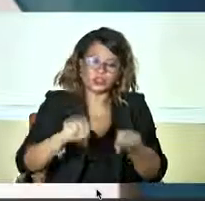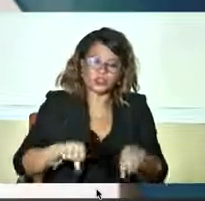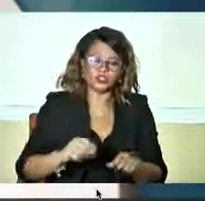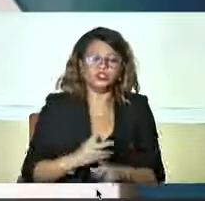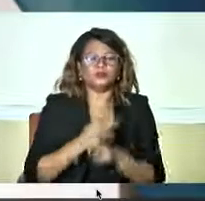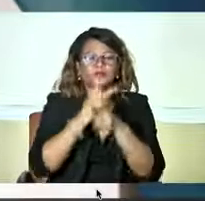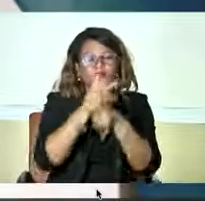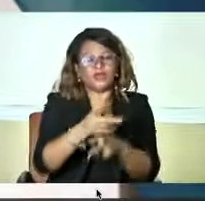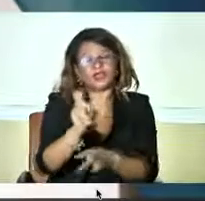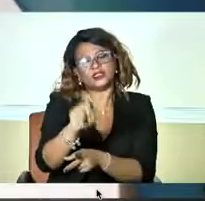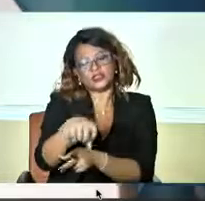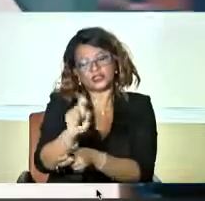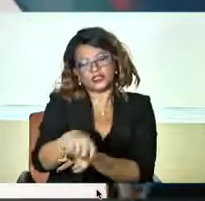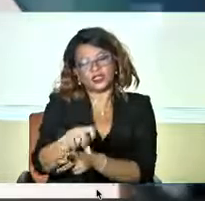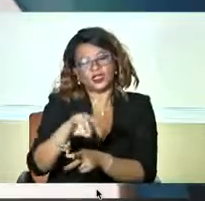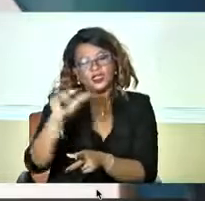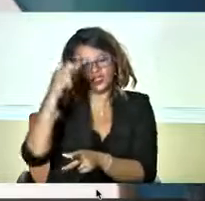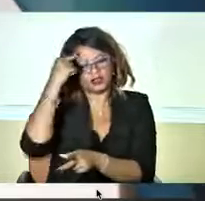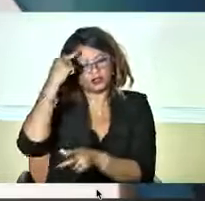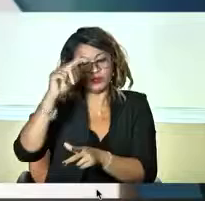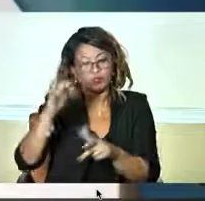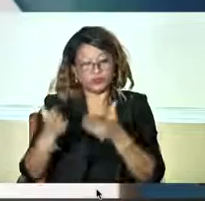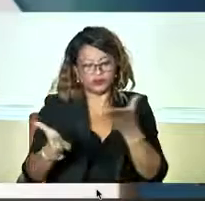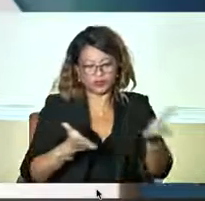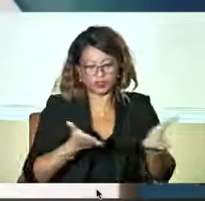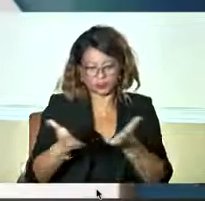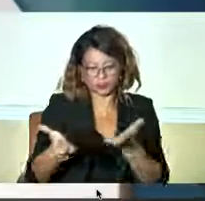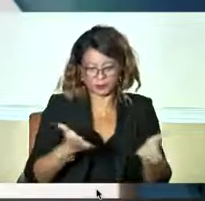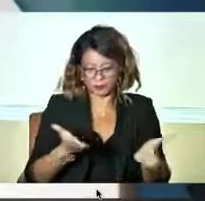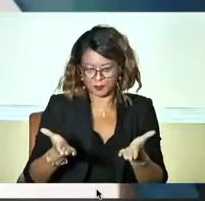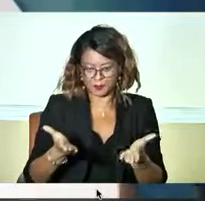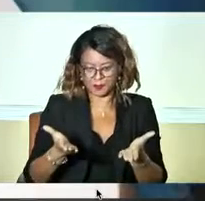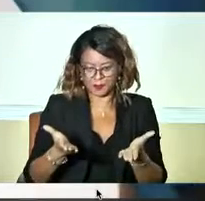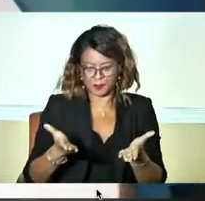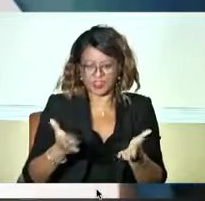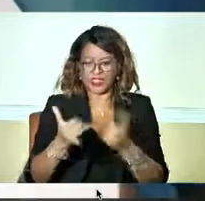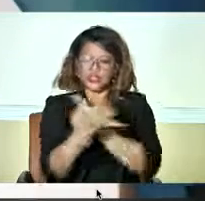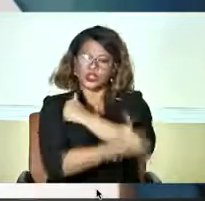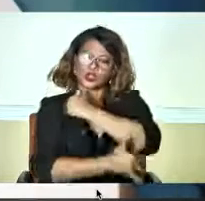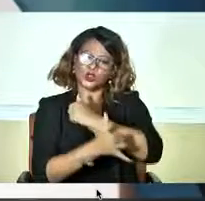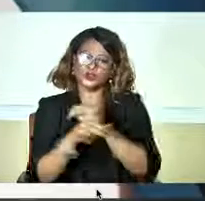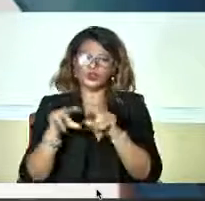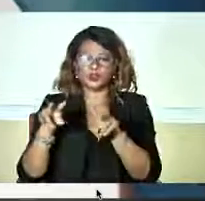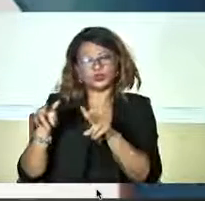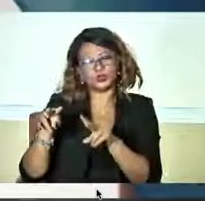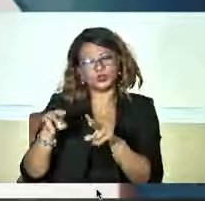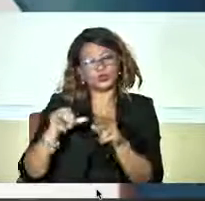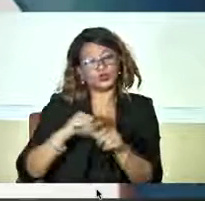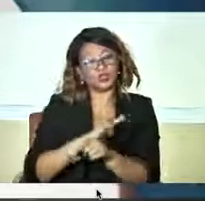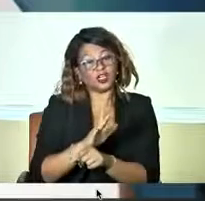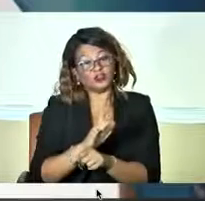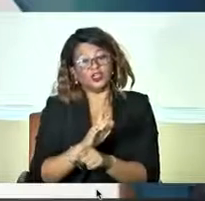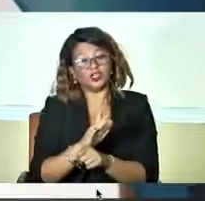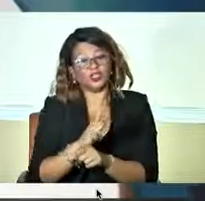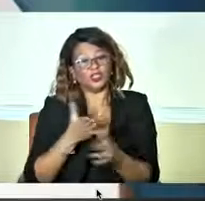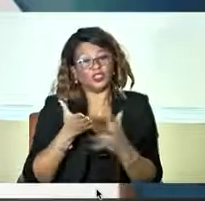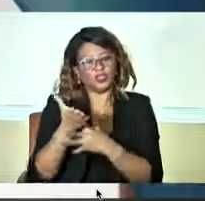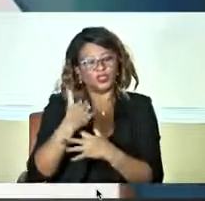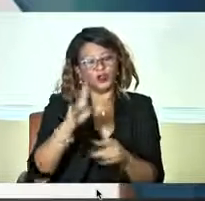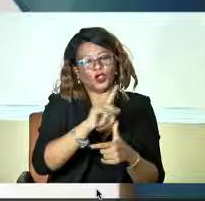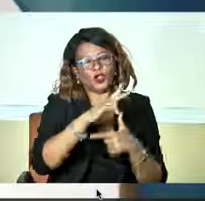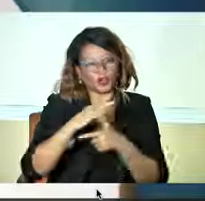provide the necessary government services. As the country looks to recover through